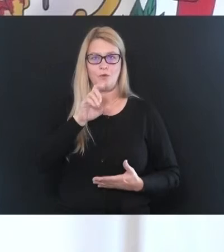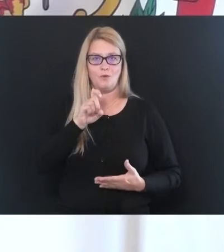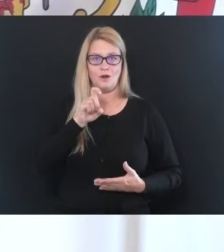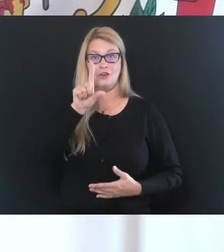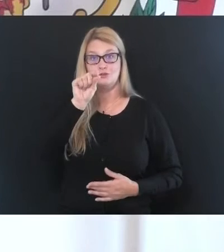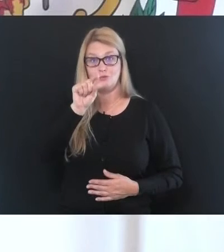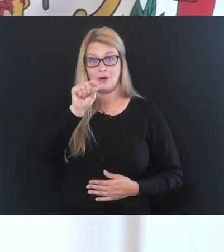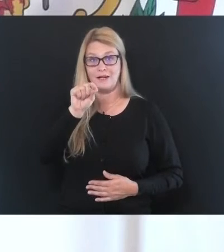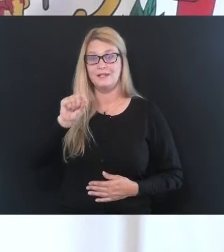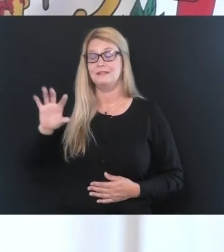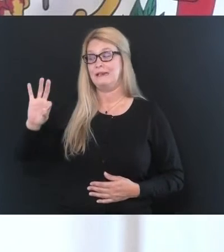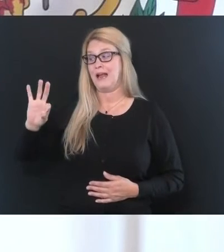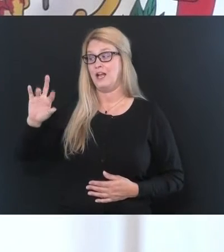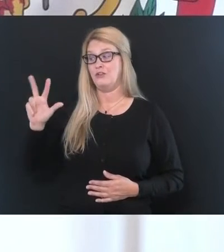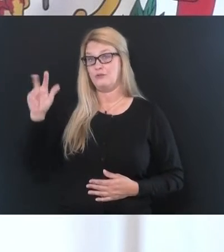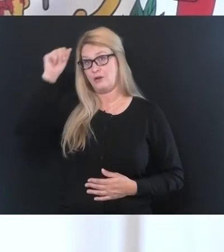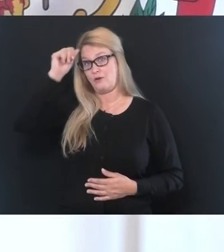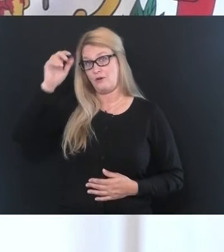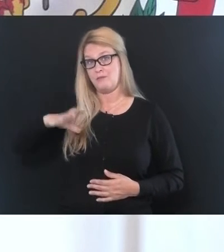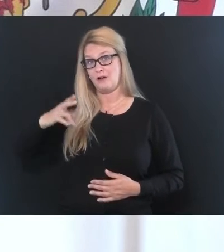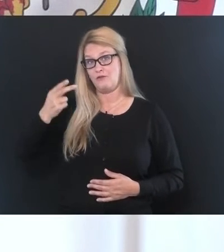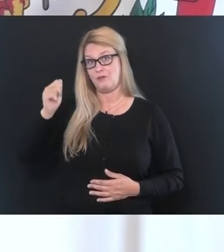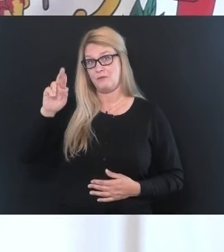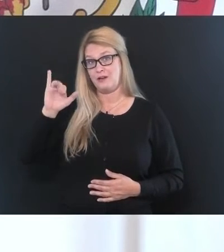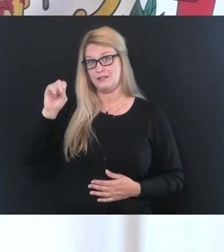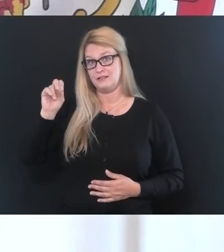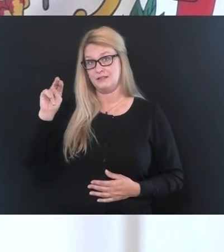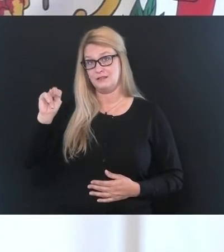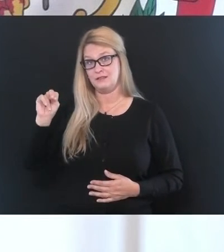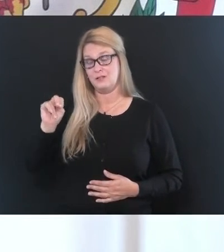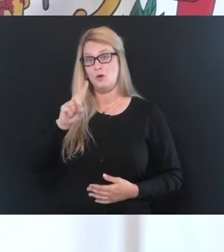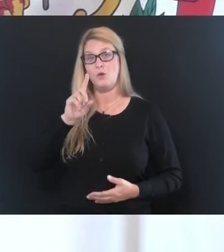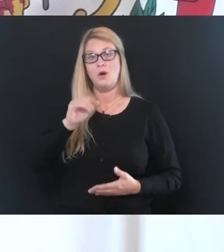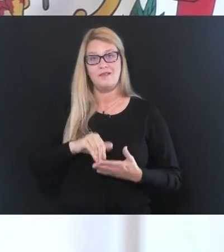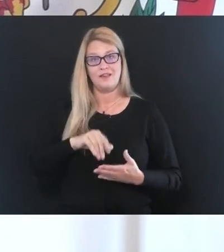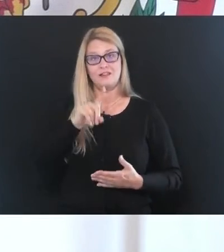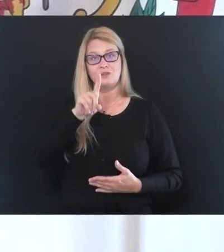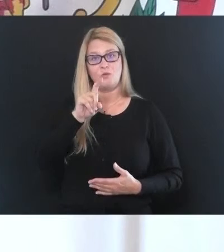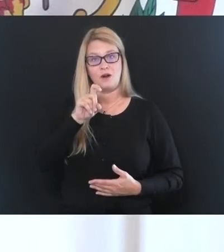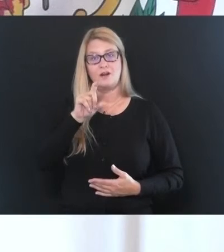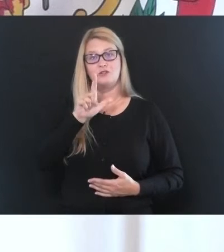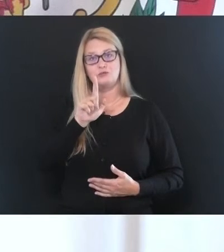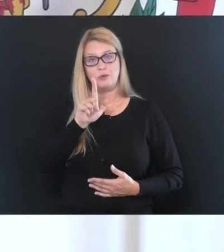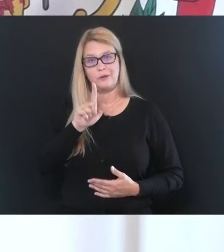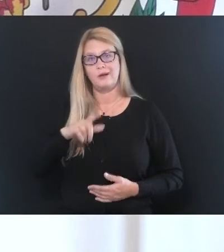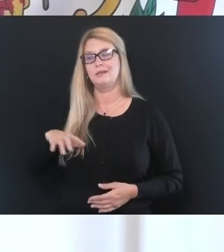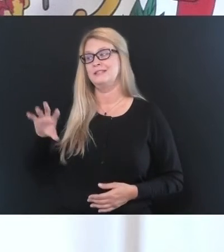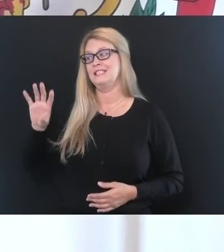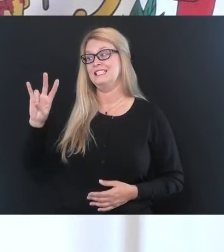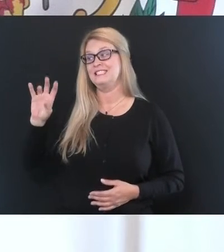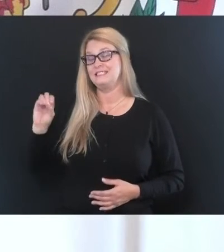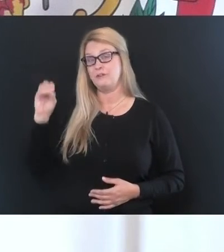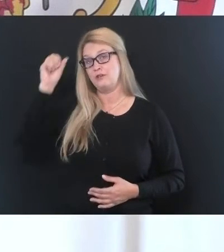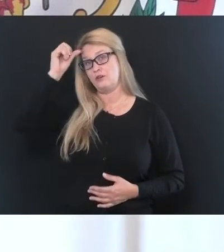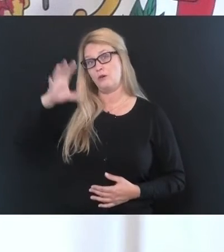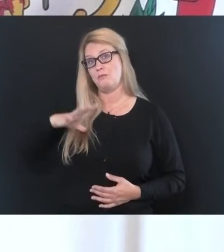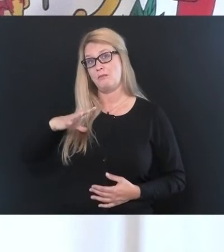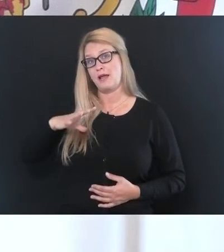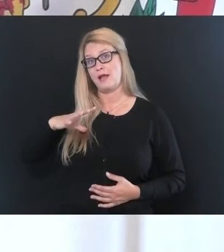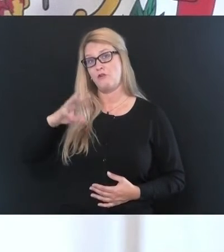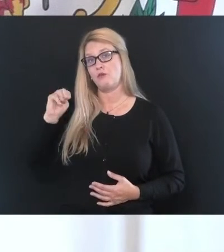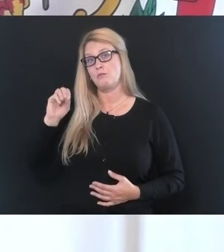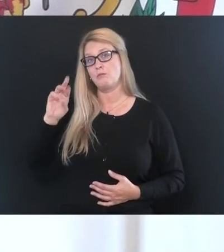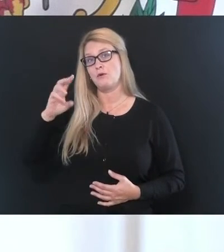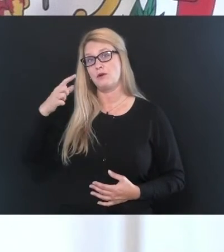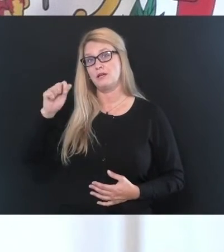death, a 93-year-old male from Harrison County. Our 1,121st death, a 70-year-old male from Morgan